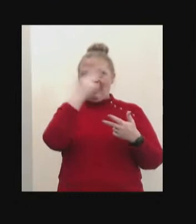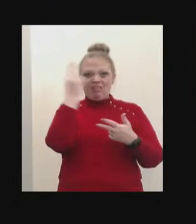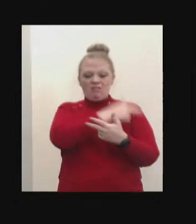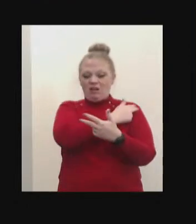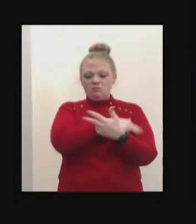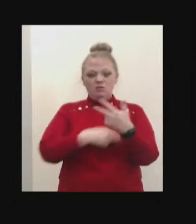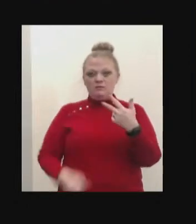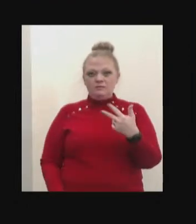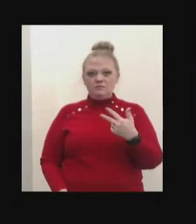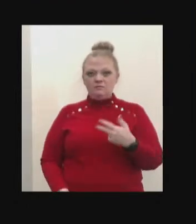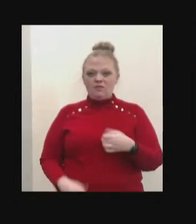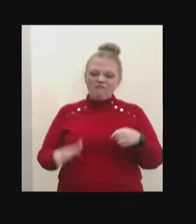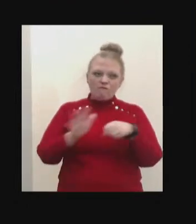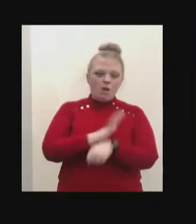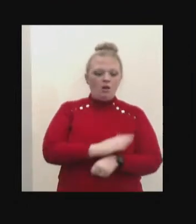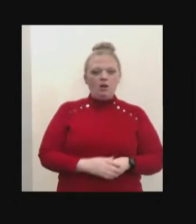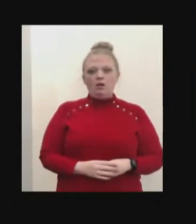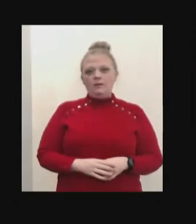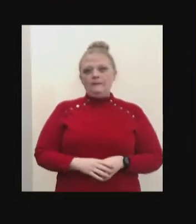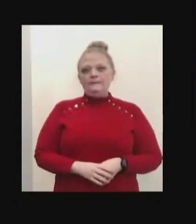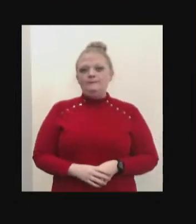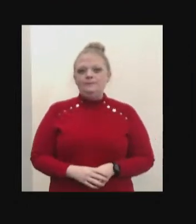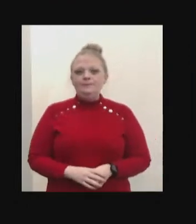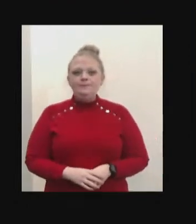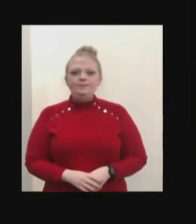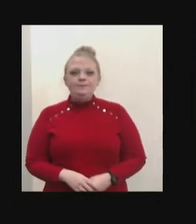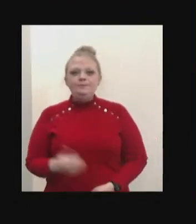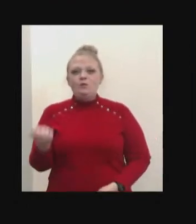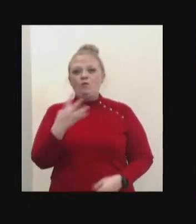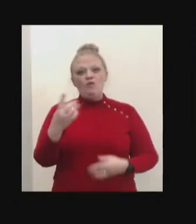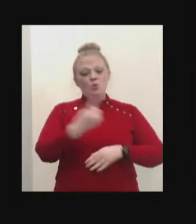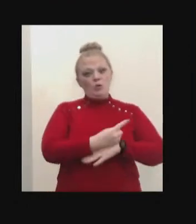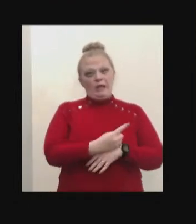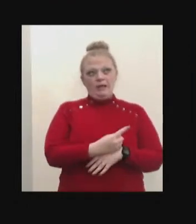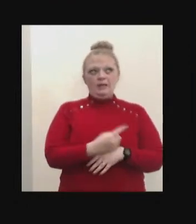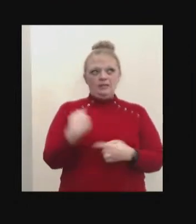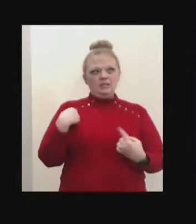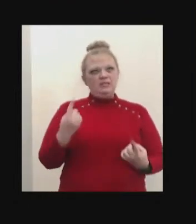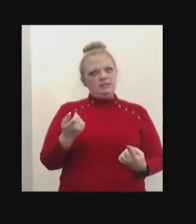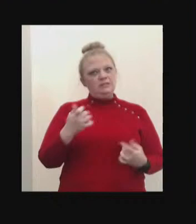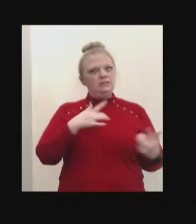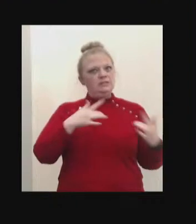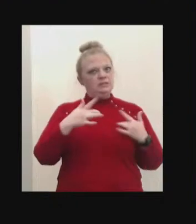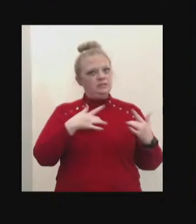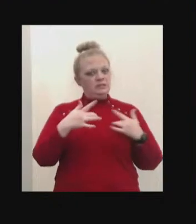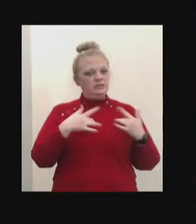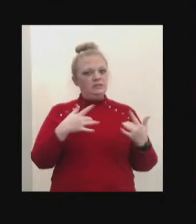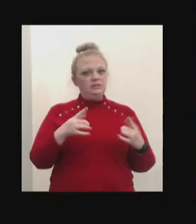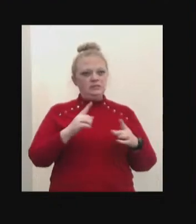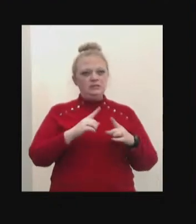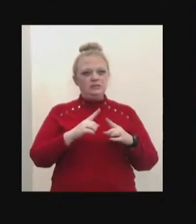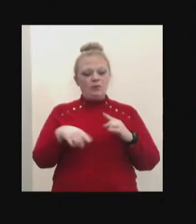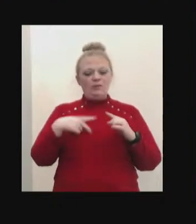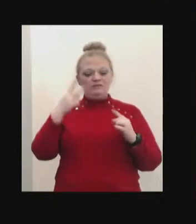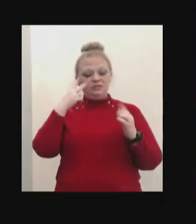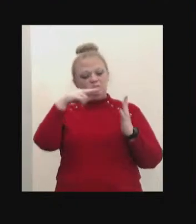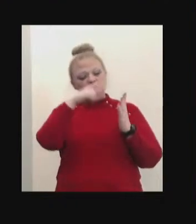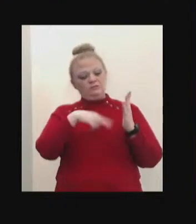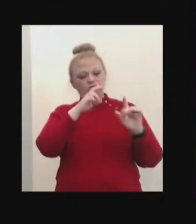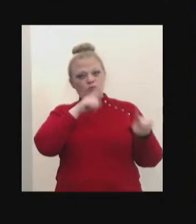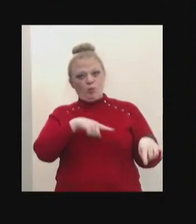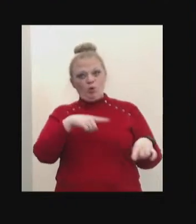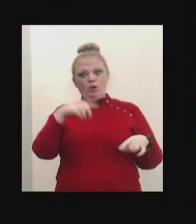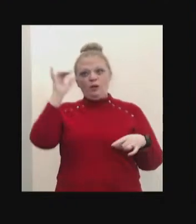County. And what we've seen in the last couple days, which is a little concerning, but has been shown in the reports, Buffalo